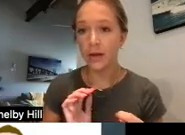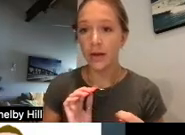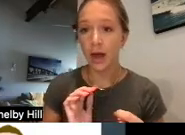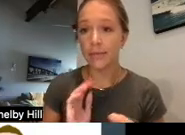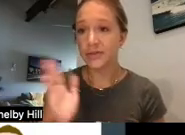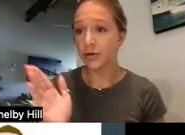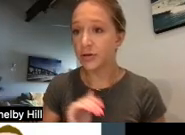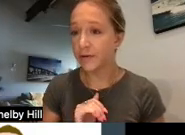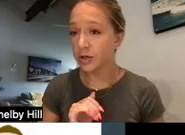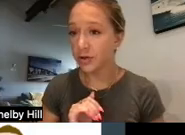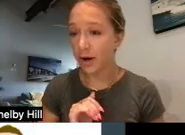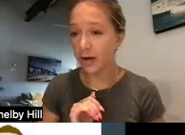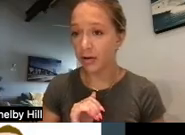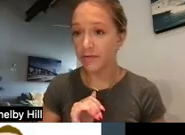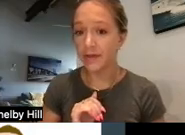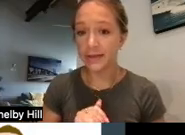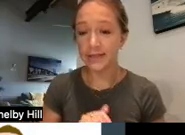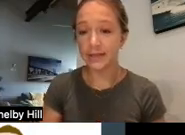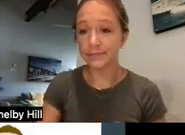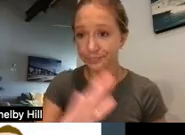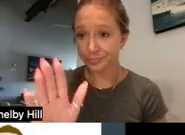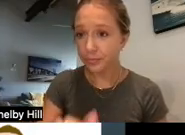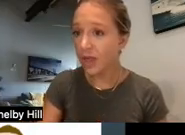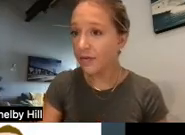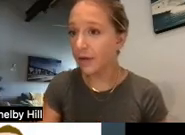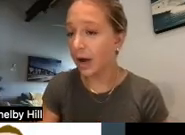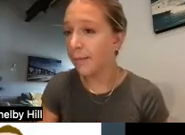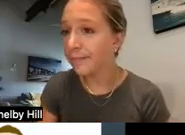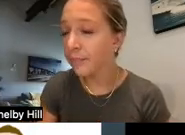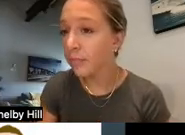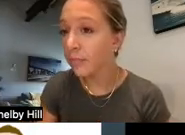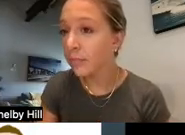briefly. So if you look to the right here of